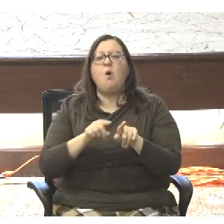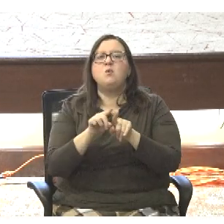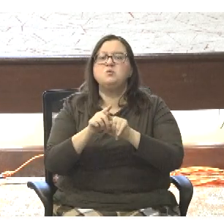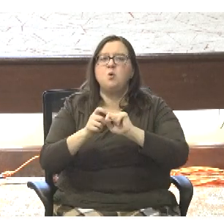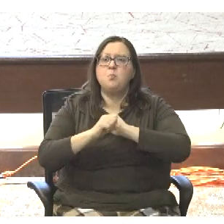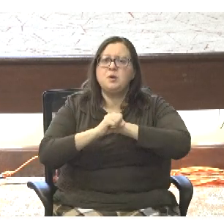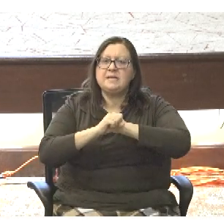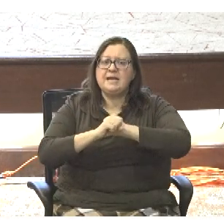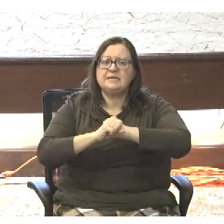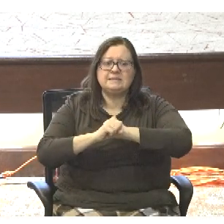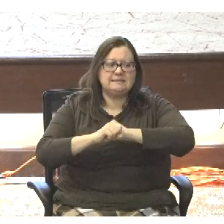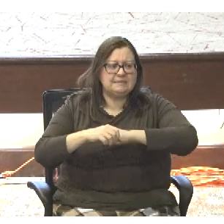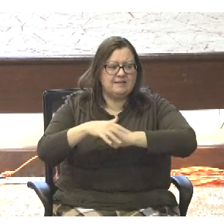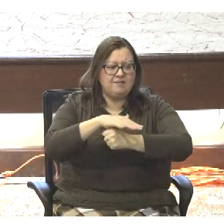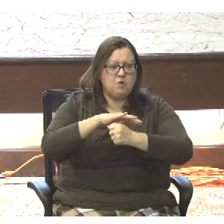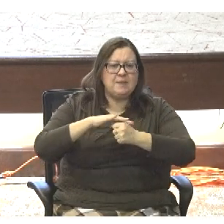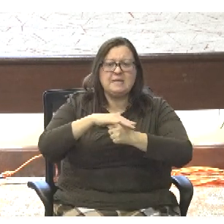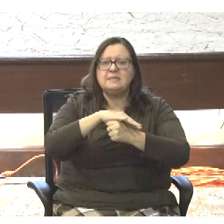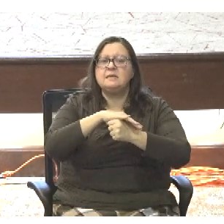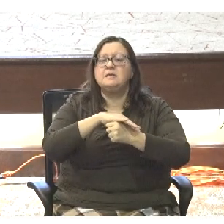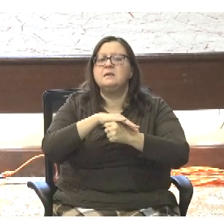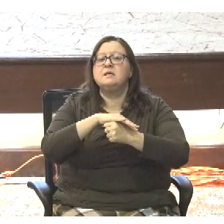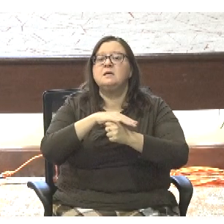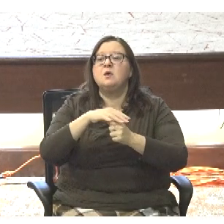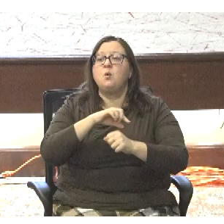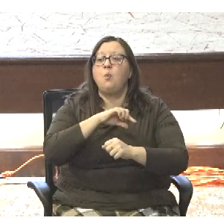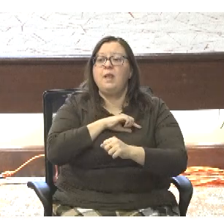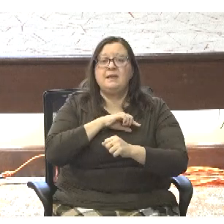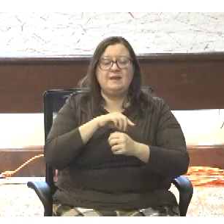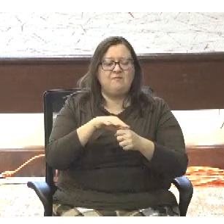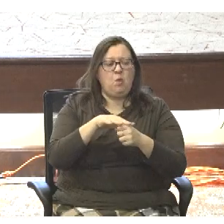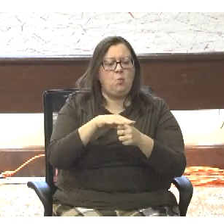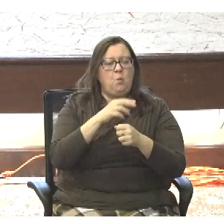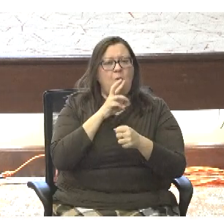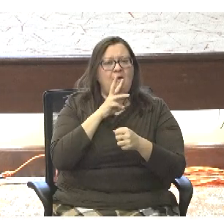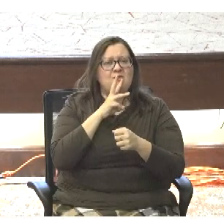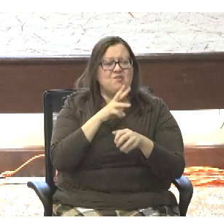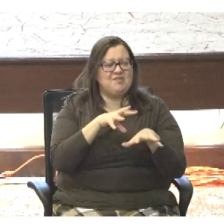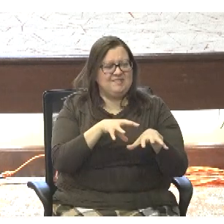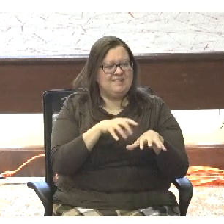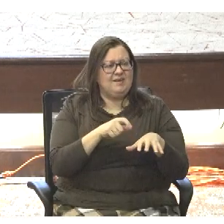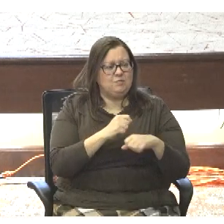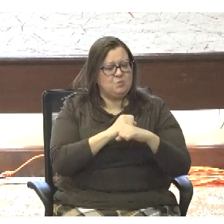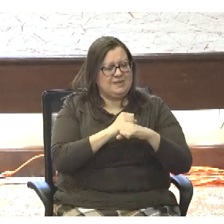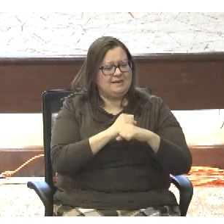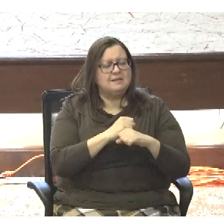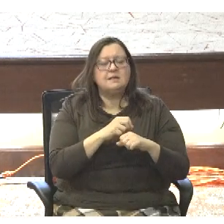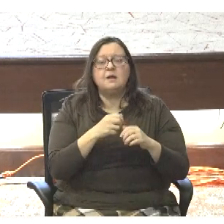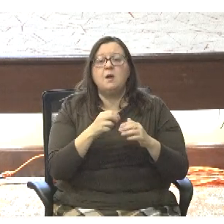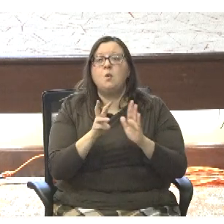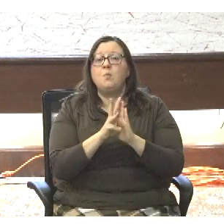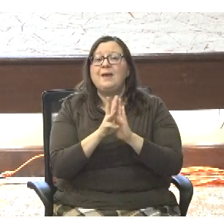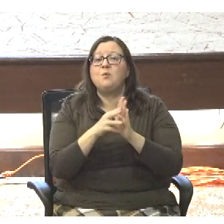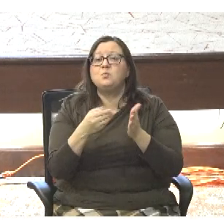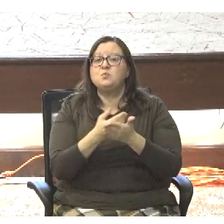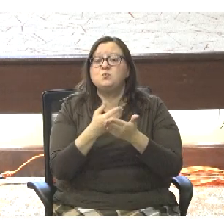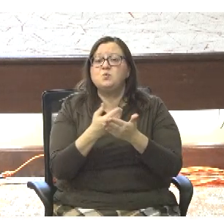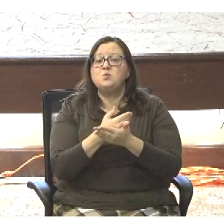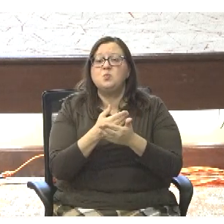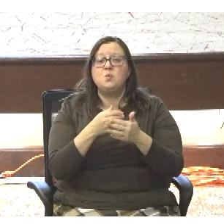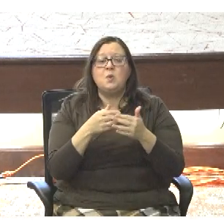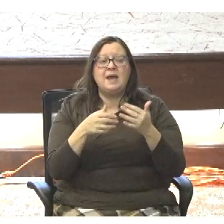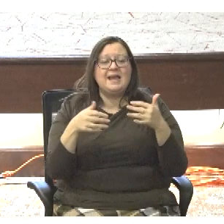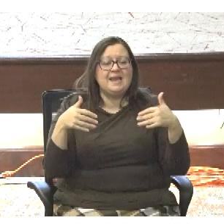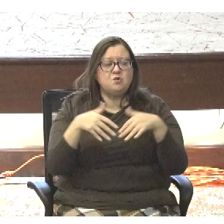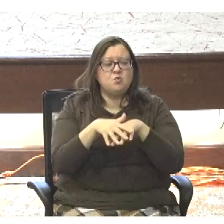and preserve the environment and protect the quality of our local water resources. A couple of things there. In Waco's new integrated water plan,